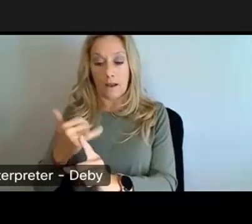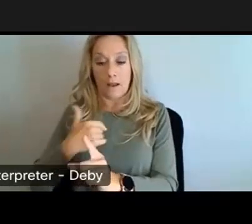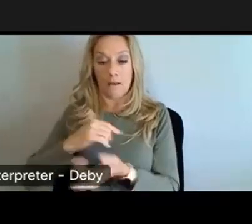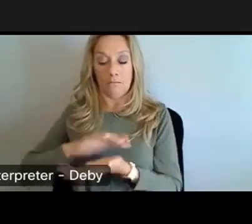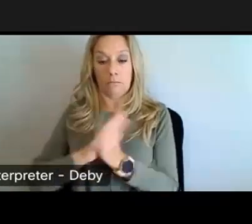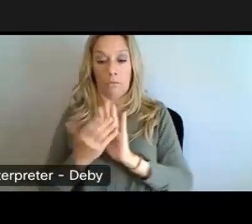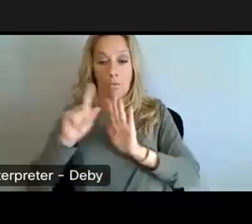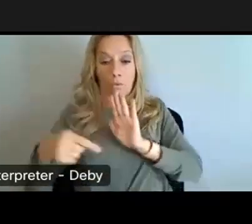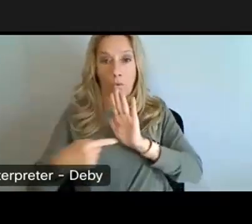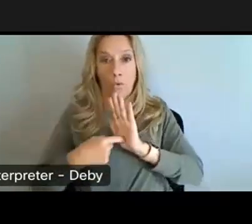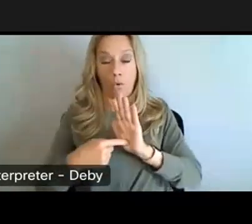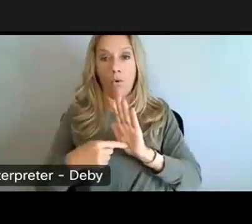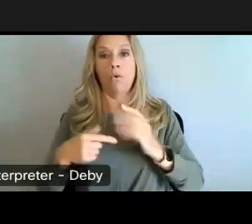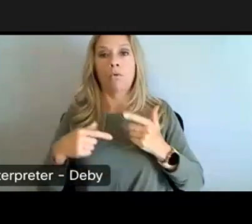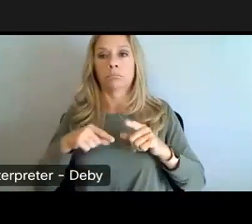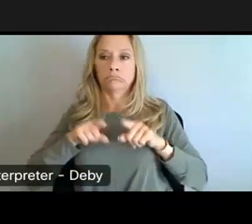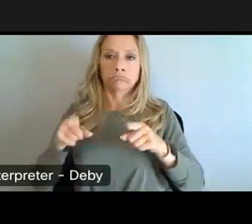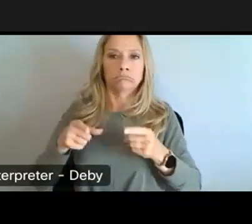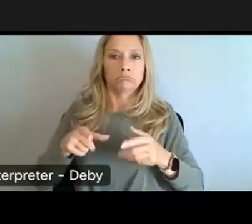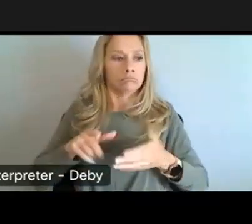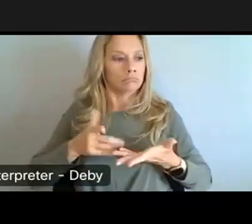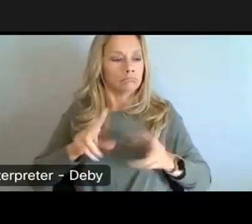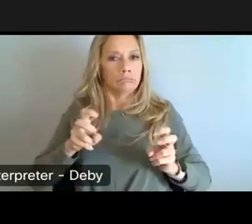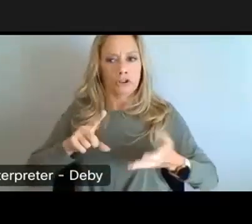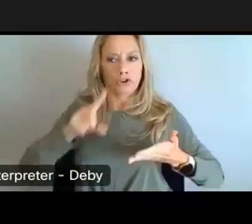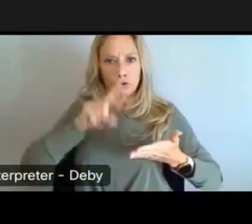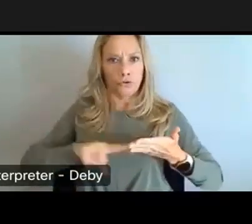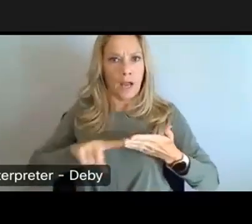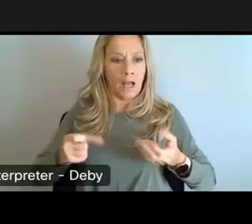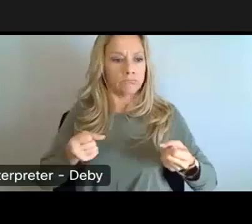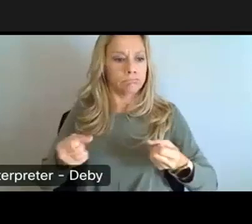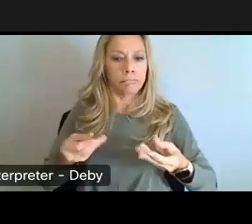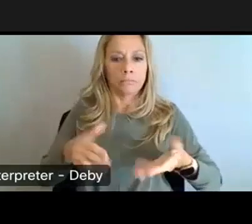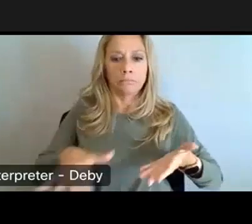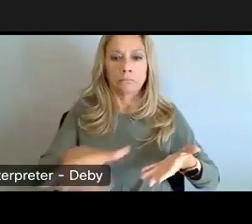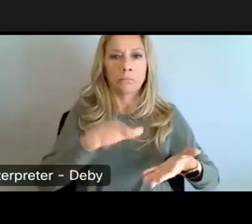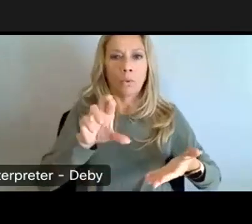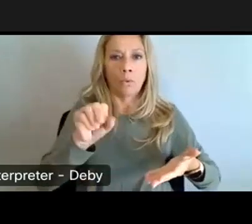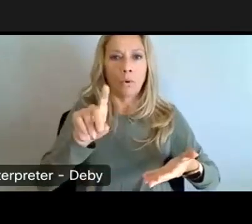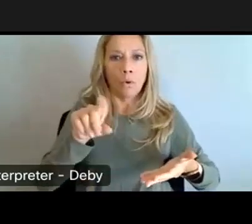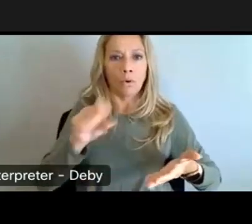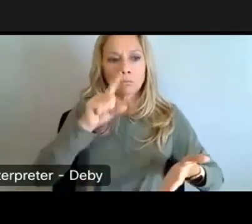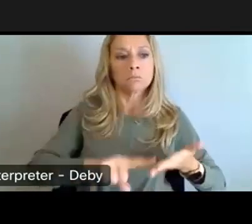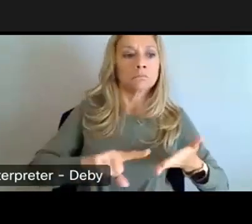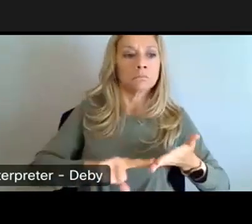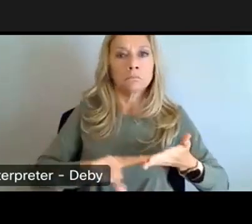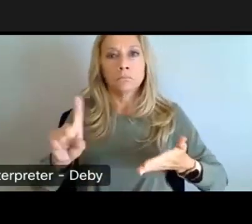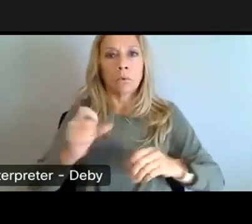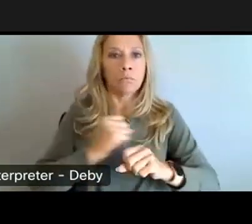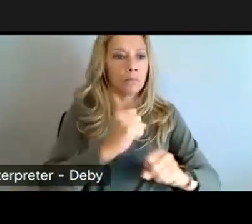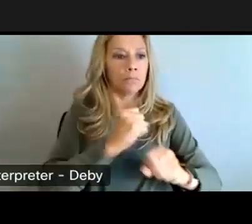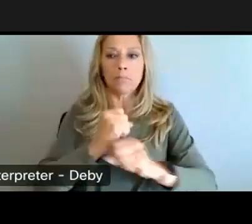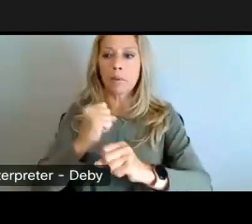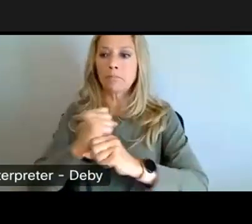go clear roads with the engineer force of those IEDs, those roadside bombs, so that follow-on forces could come